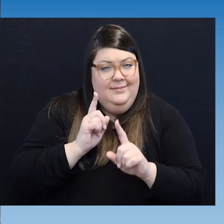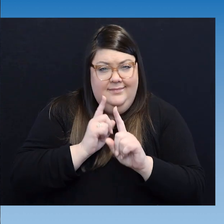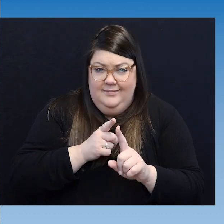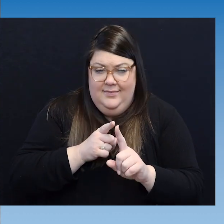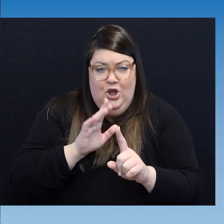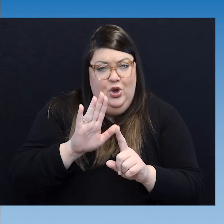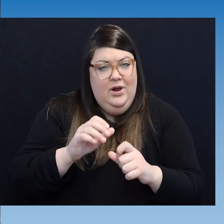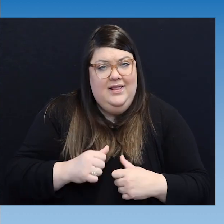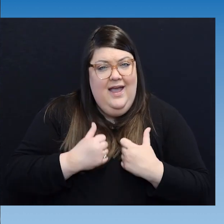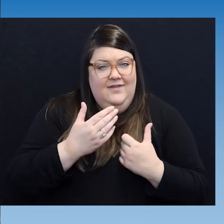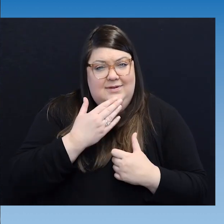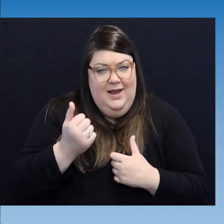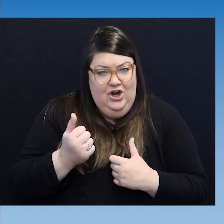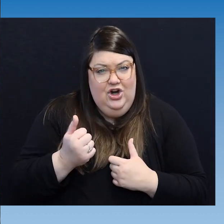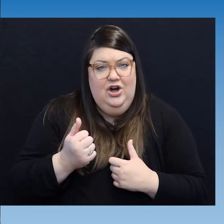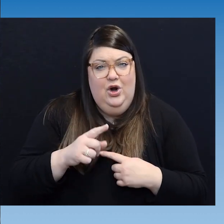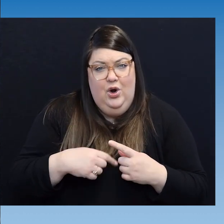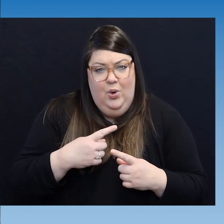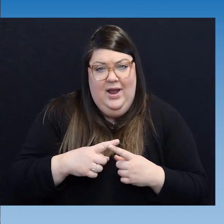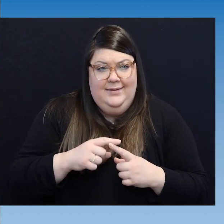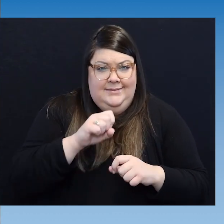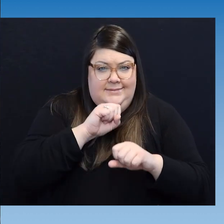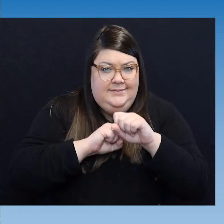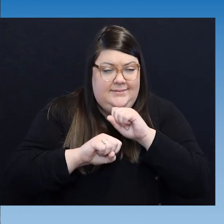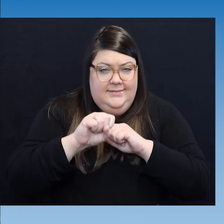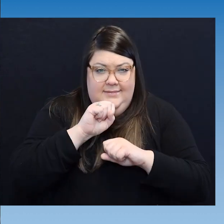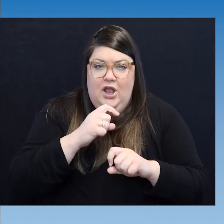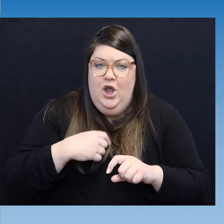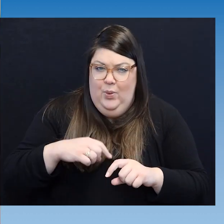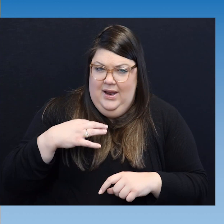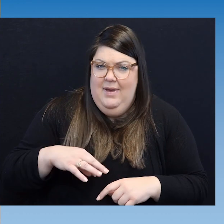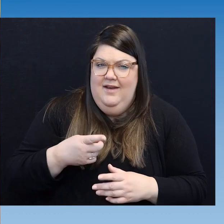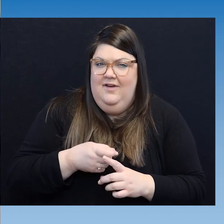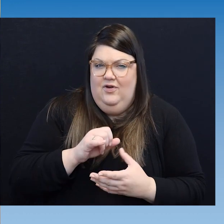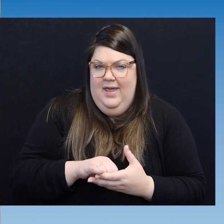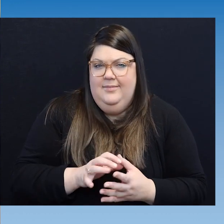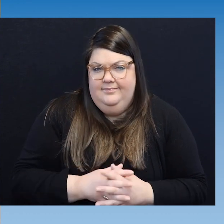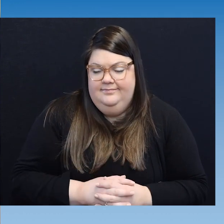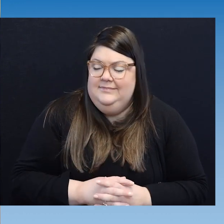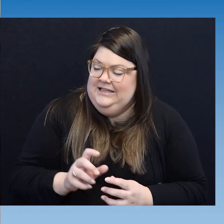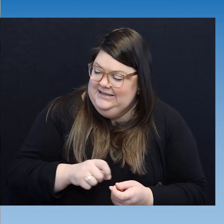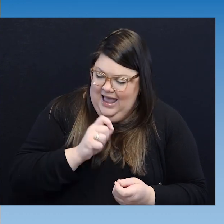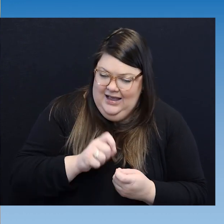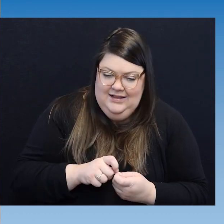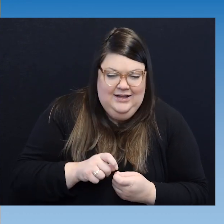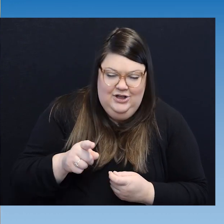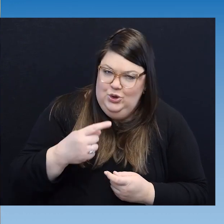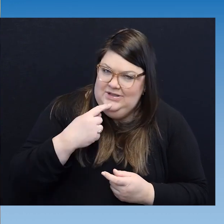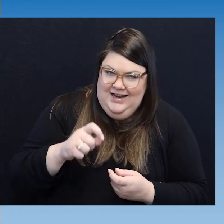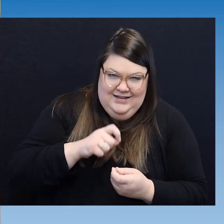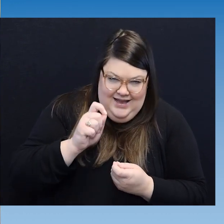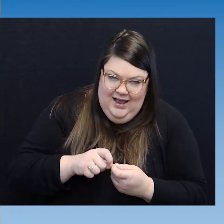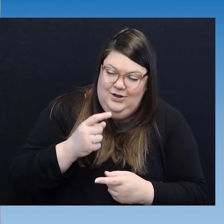life is better for it. And that's a gift that we get. Exactly. I like exactly. You said you